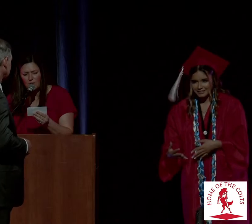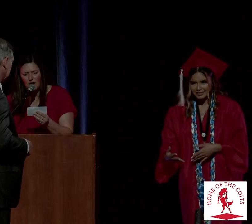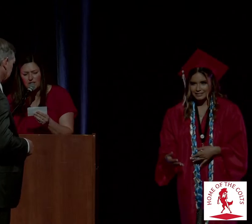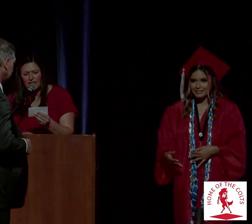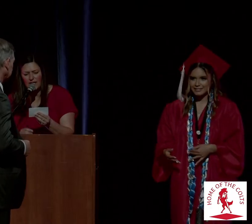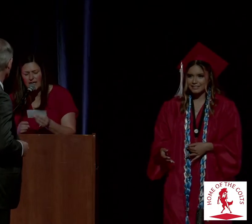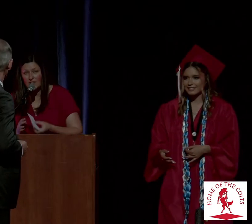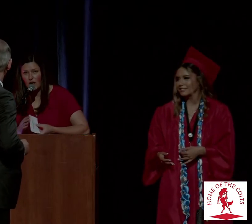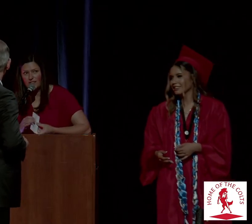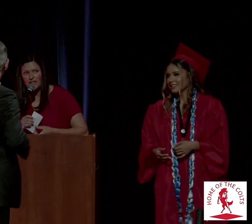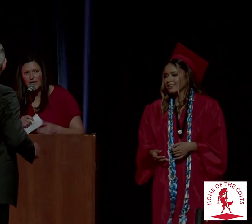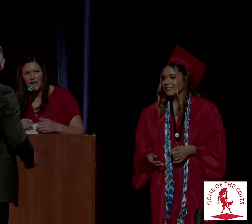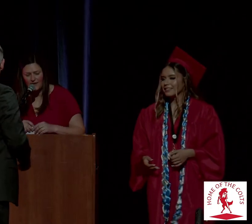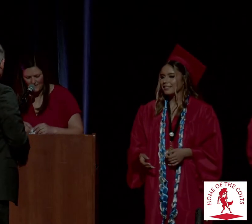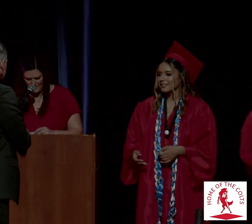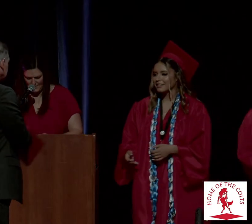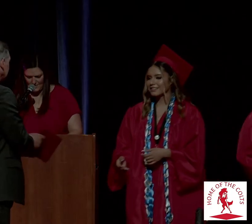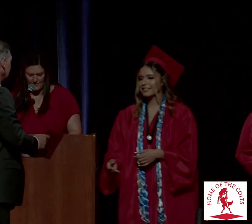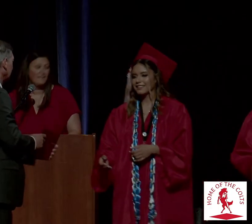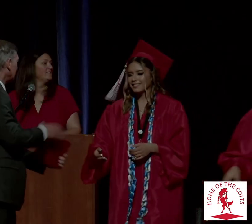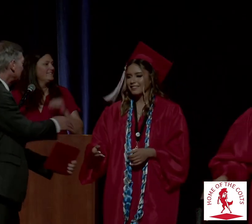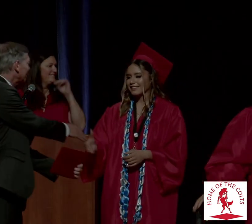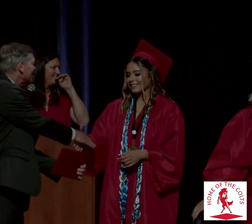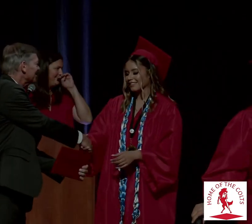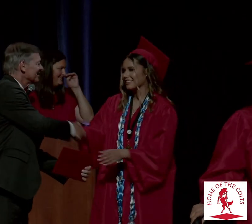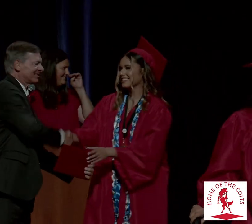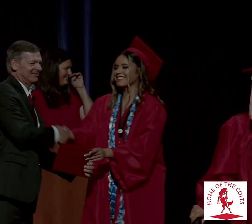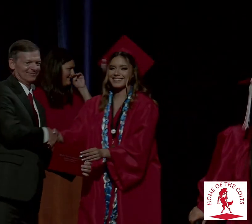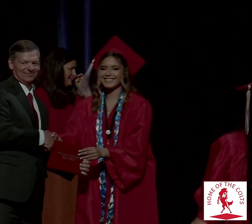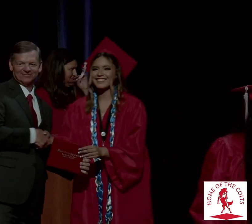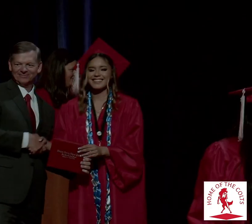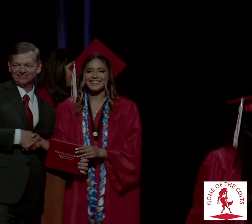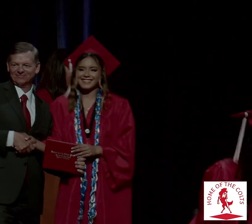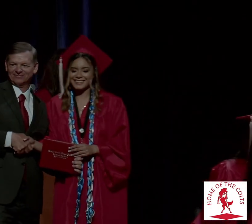Nancy Martinez Garcia.